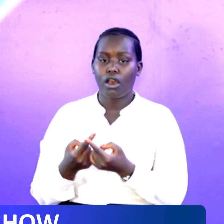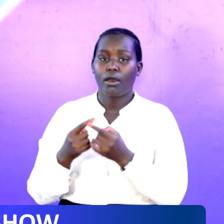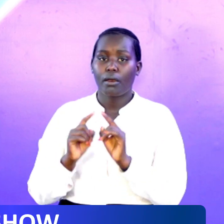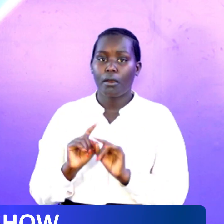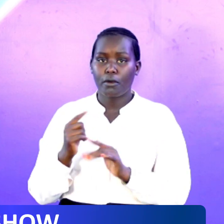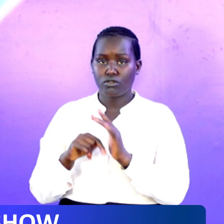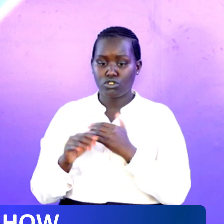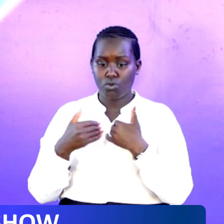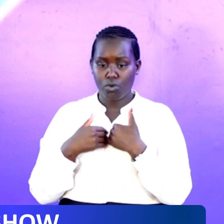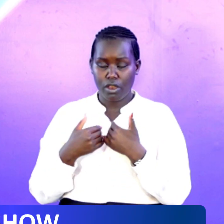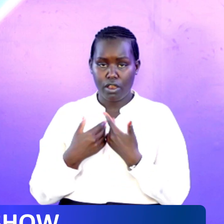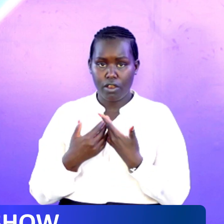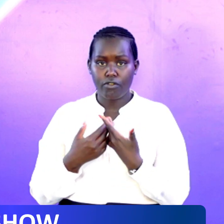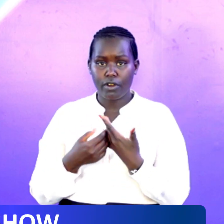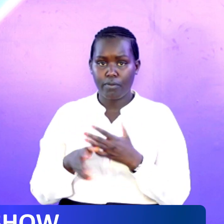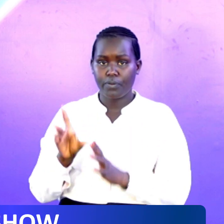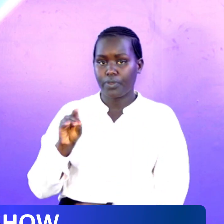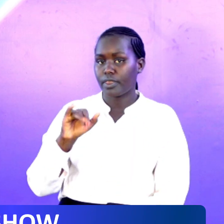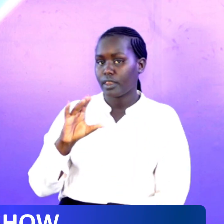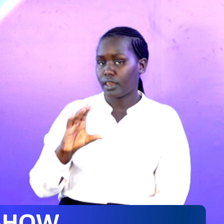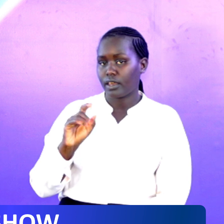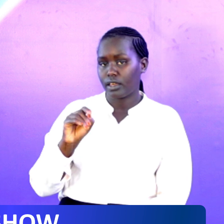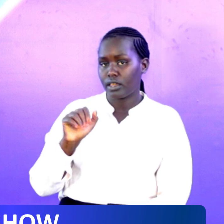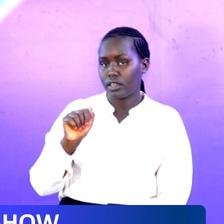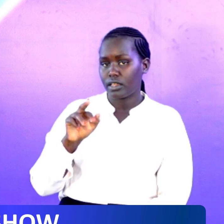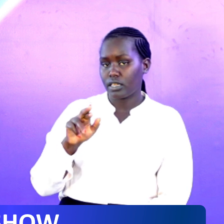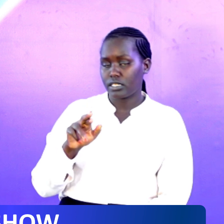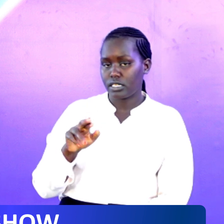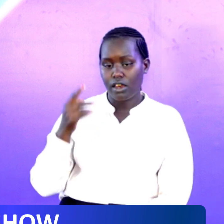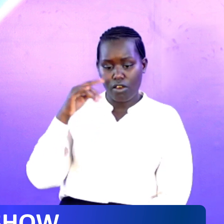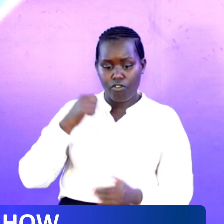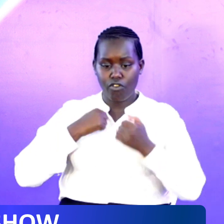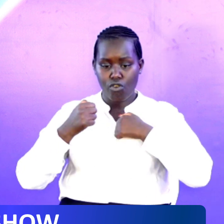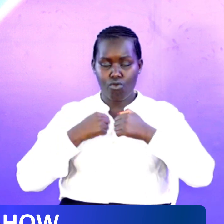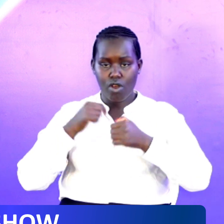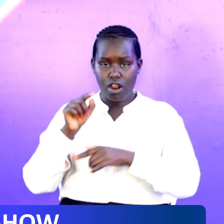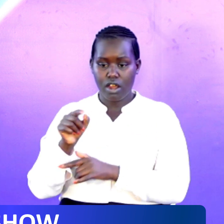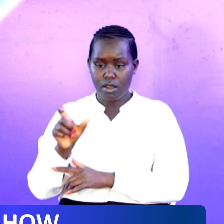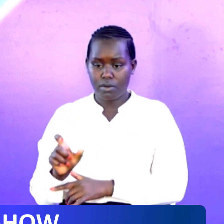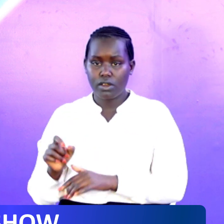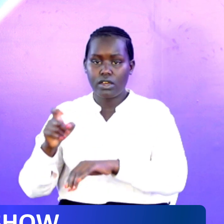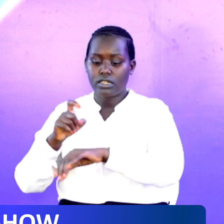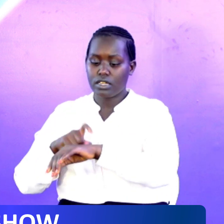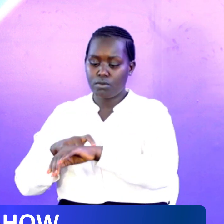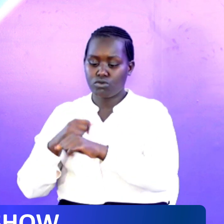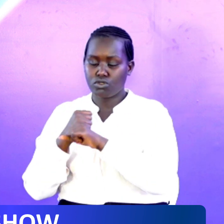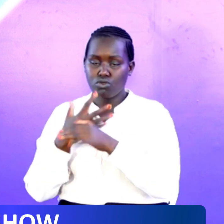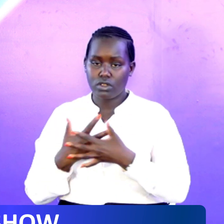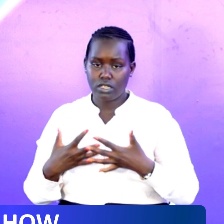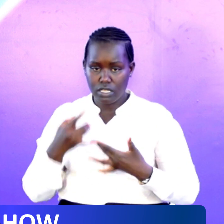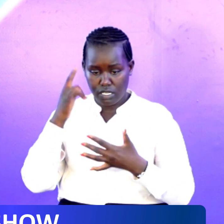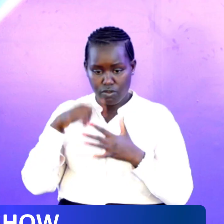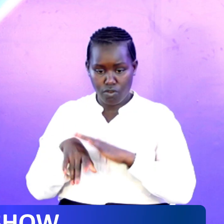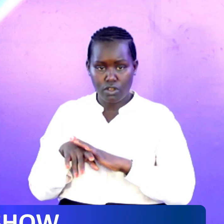there's a benevolent dictator. Fortunately for Rwanda, the dictator is trying to do things for the good